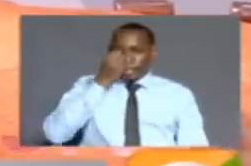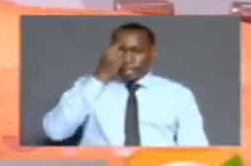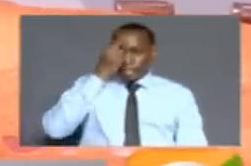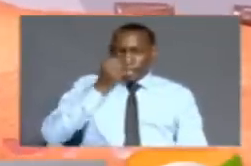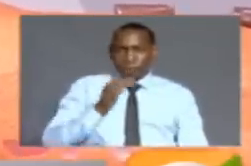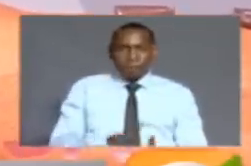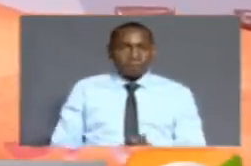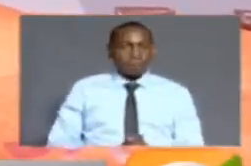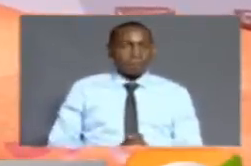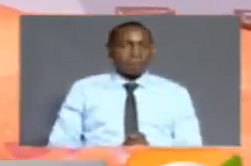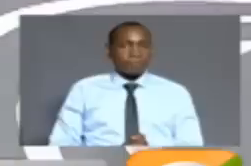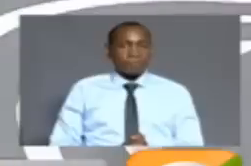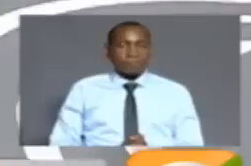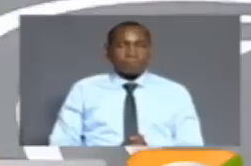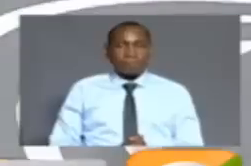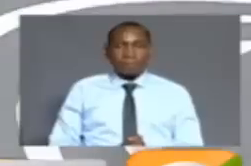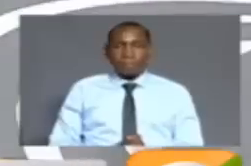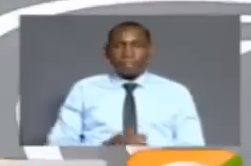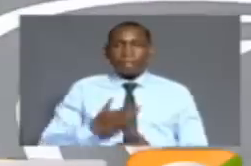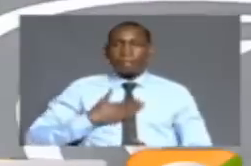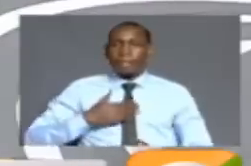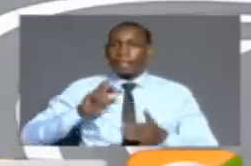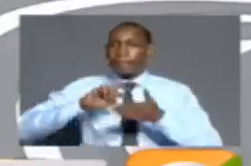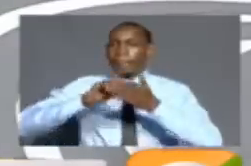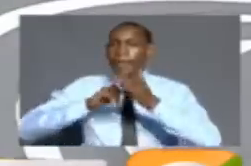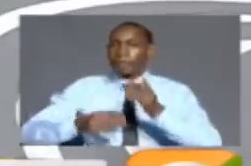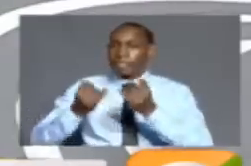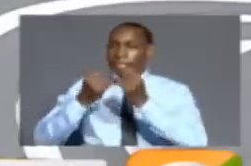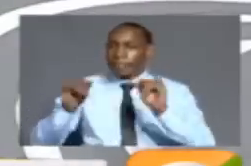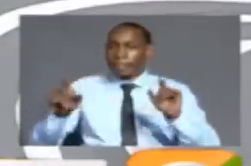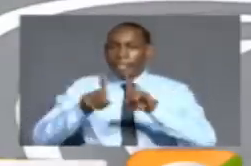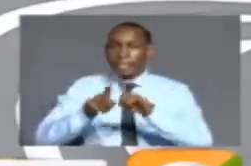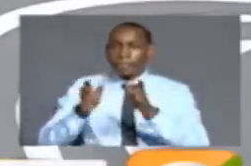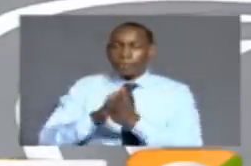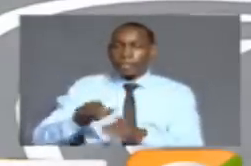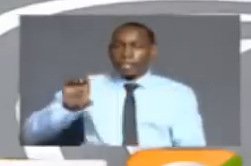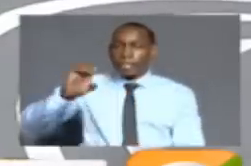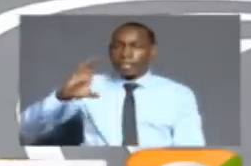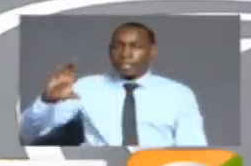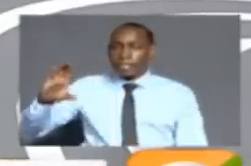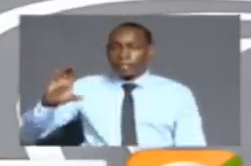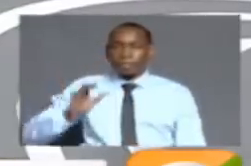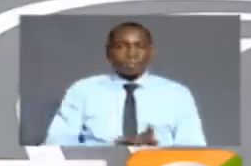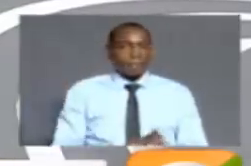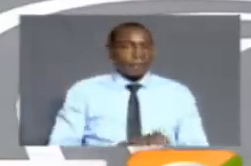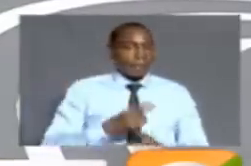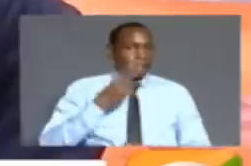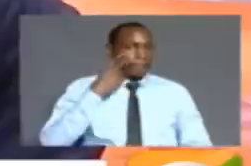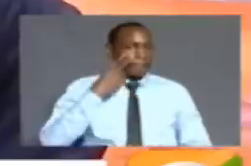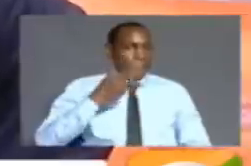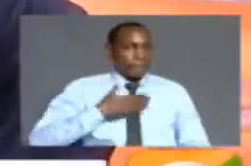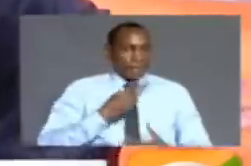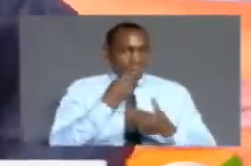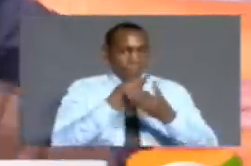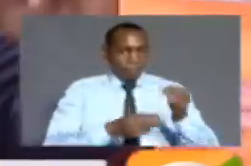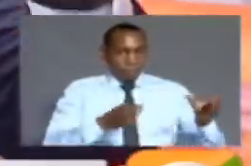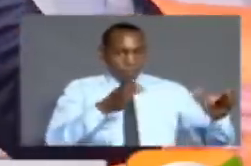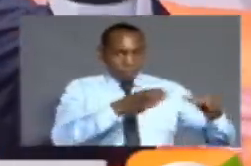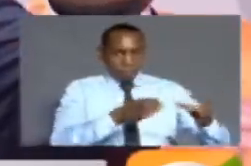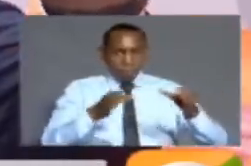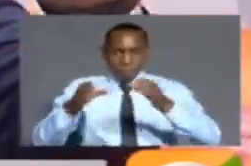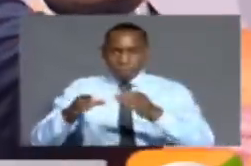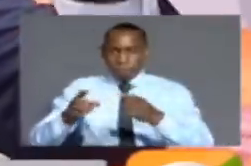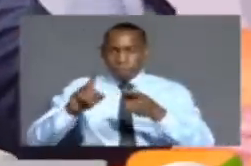saying. What I was saying is they are not independent enough like the ESCC. In my view, the DCI. In my view, both agencies,